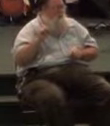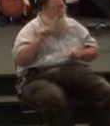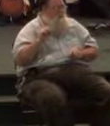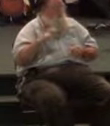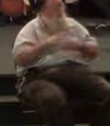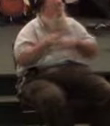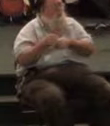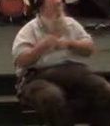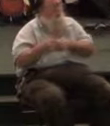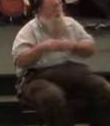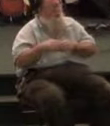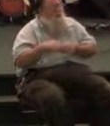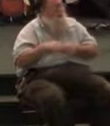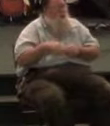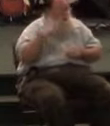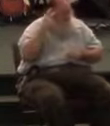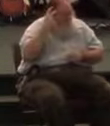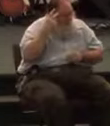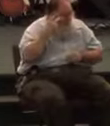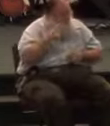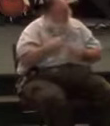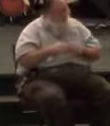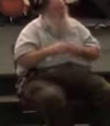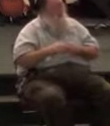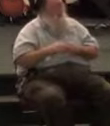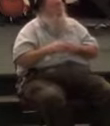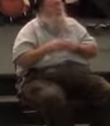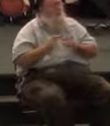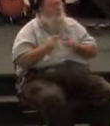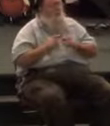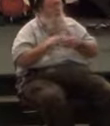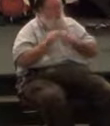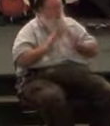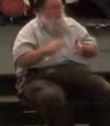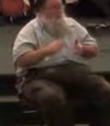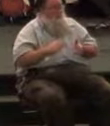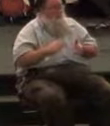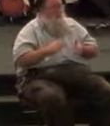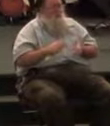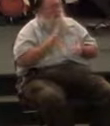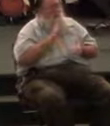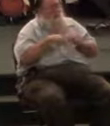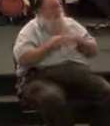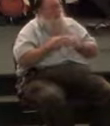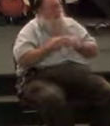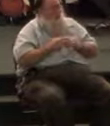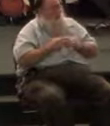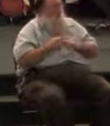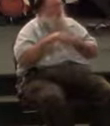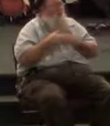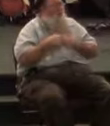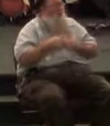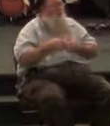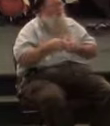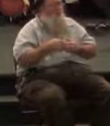him, and how in Damascus he had preached fearlessly in the name of Jesus. So